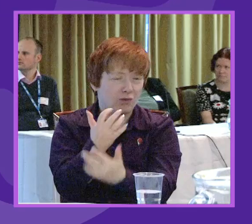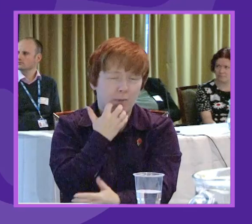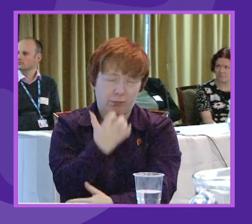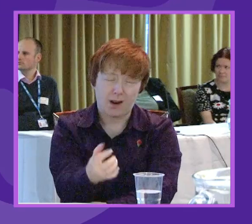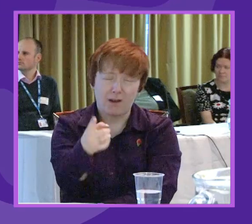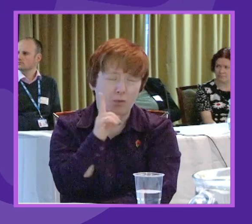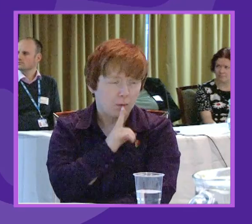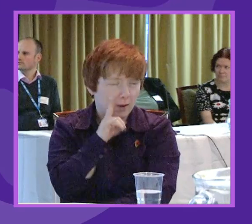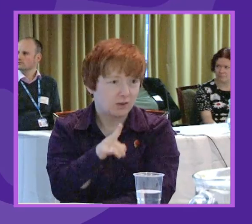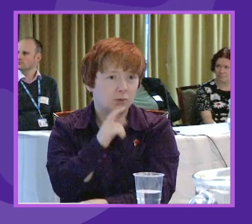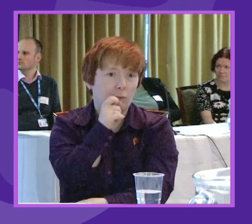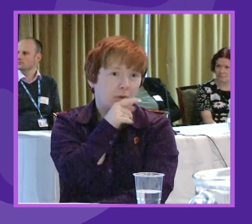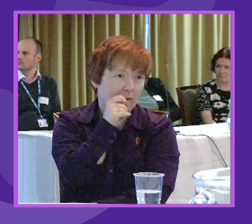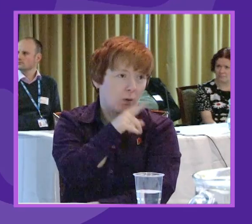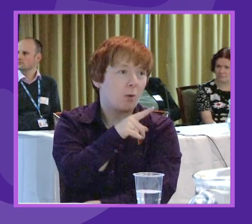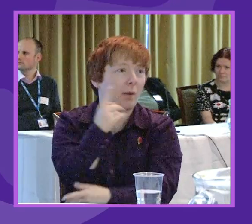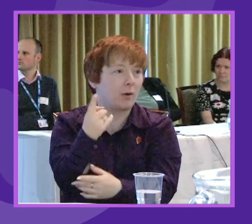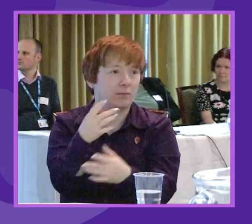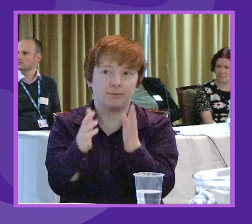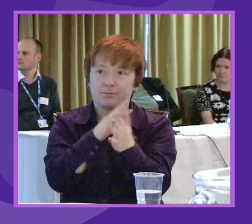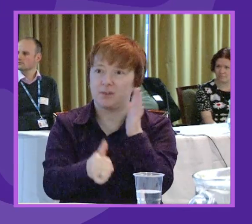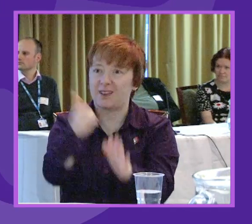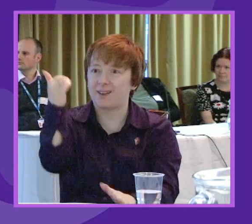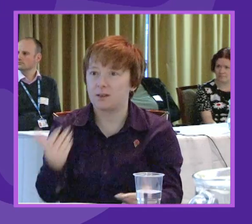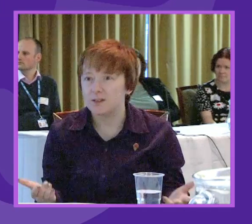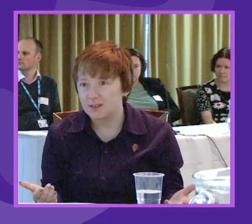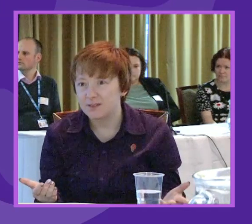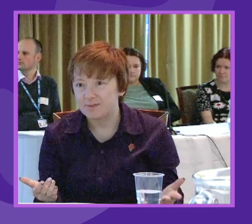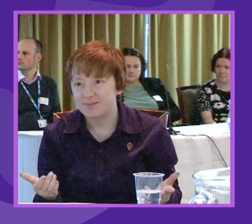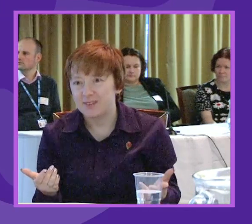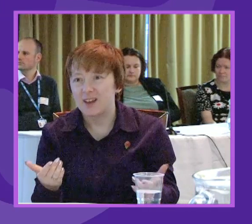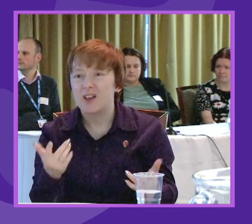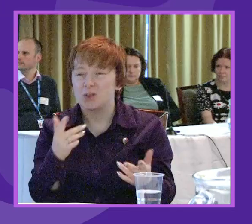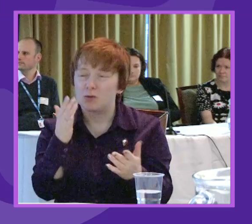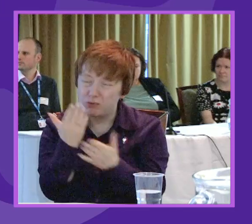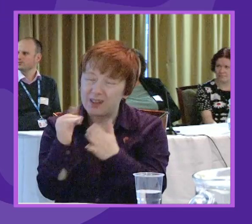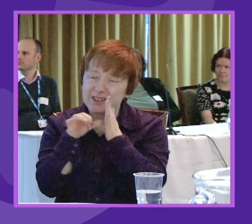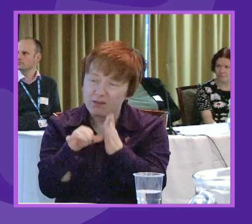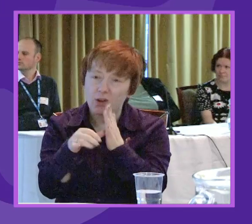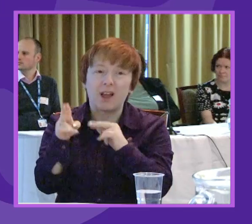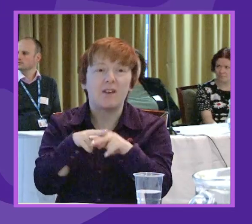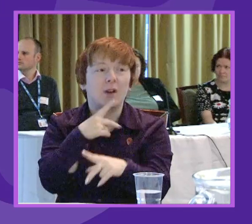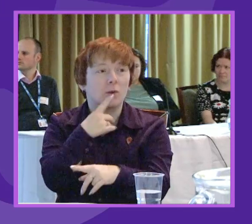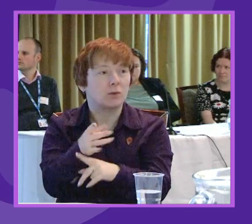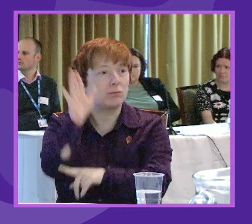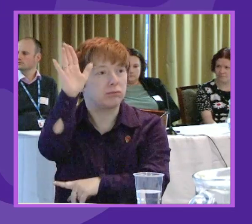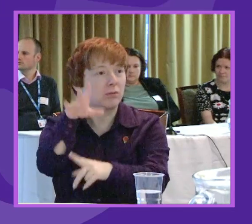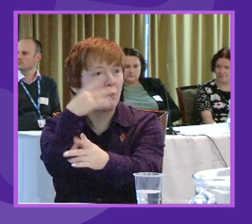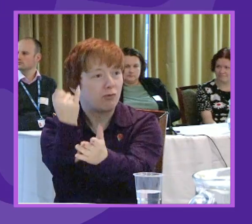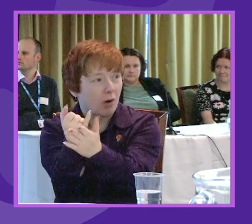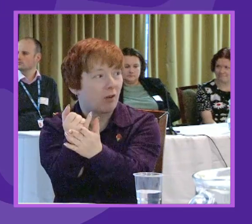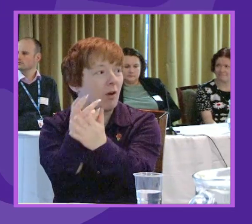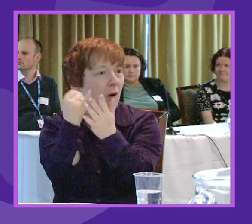the biggest hug ever more because she was so brave. But we have to make organisations realise that is a brave thing to do, and it's a real hard thing. We need to support